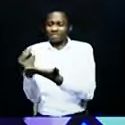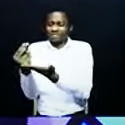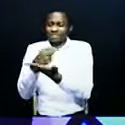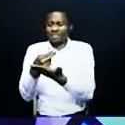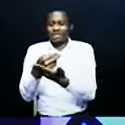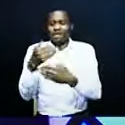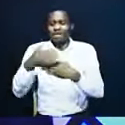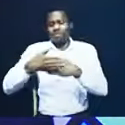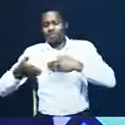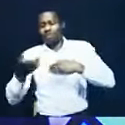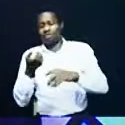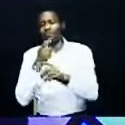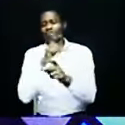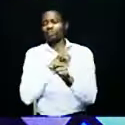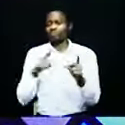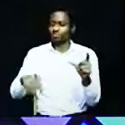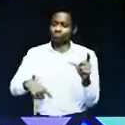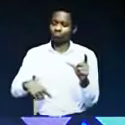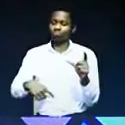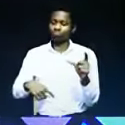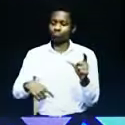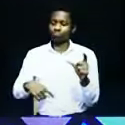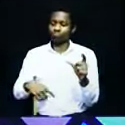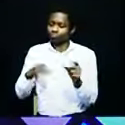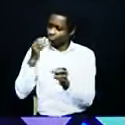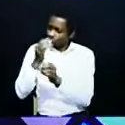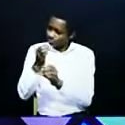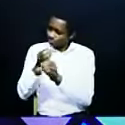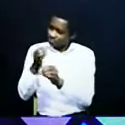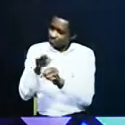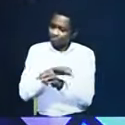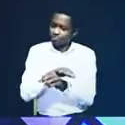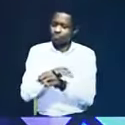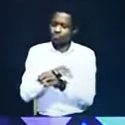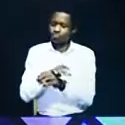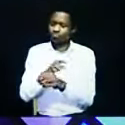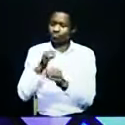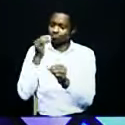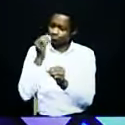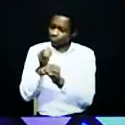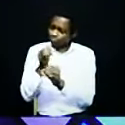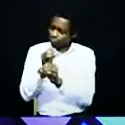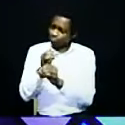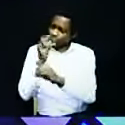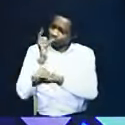Now, see to it, brothers and sisters. See to it.